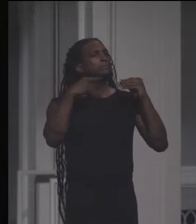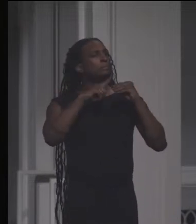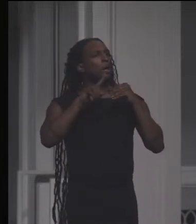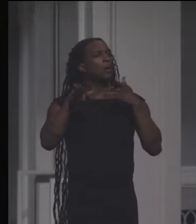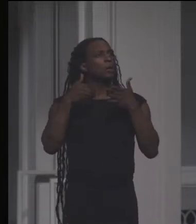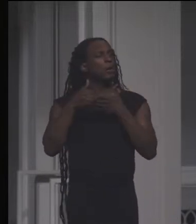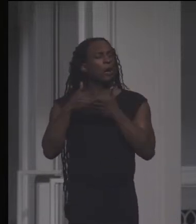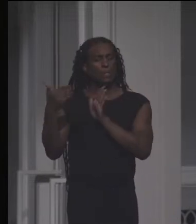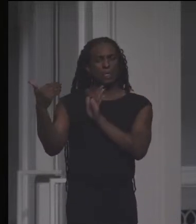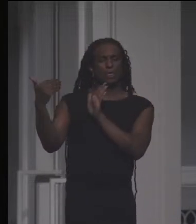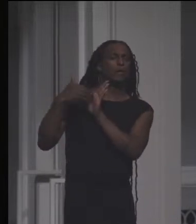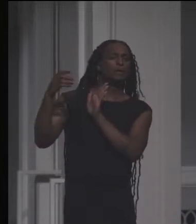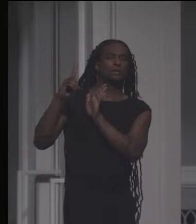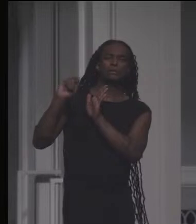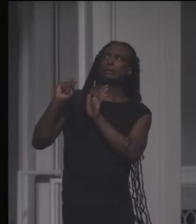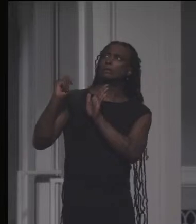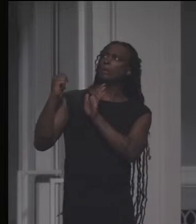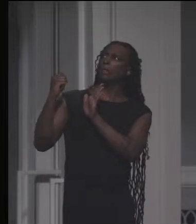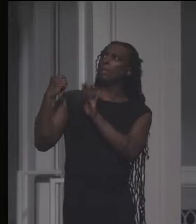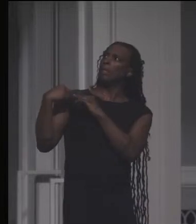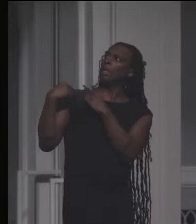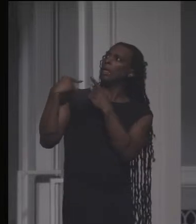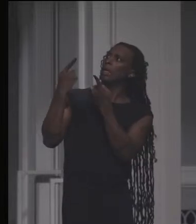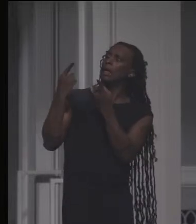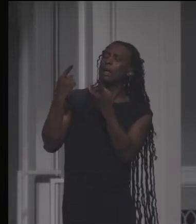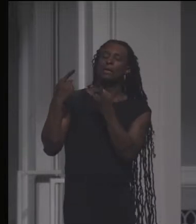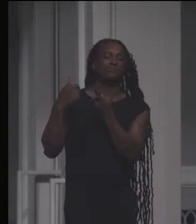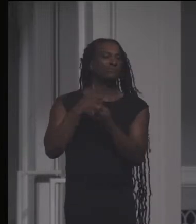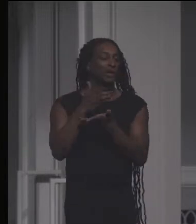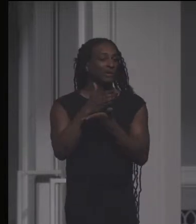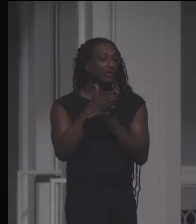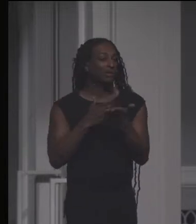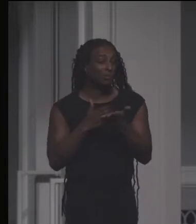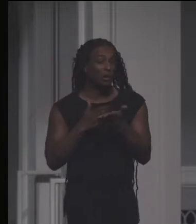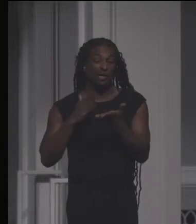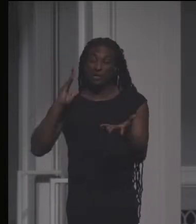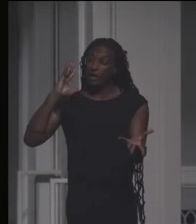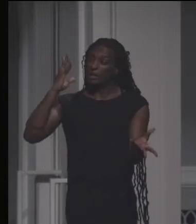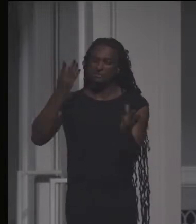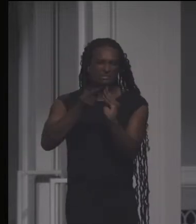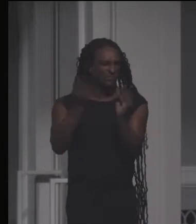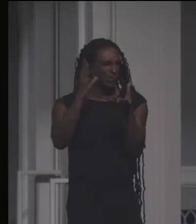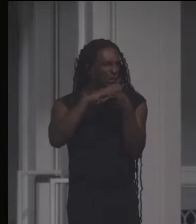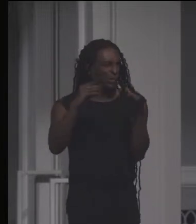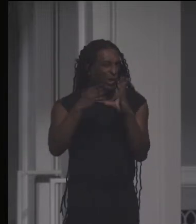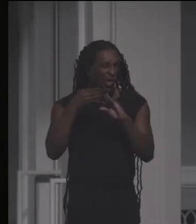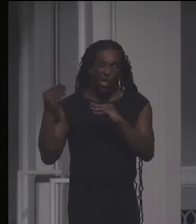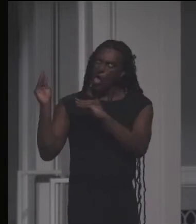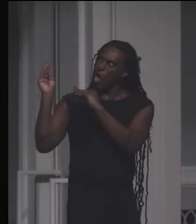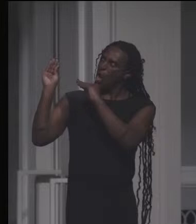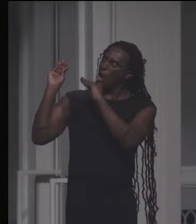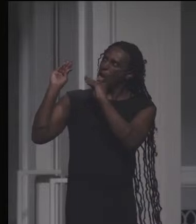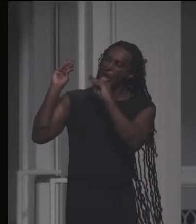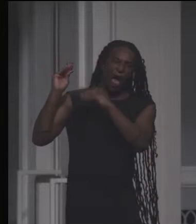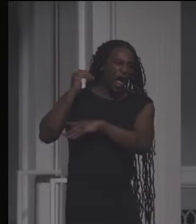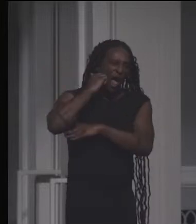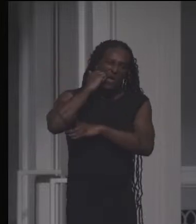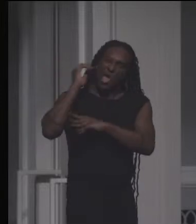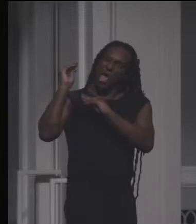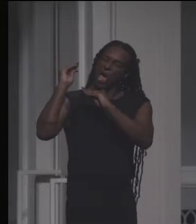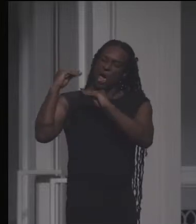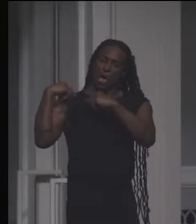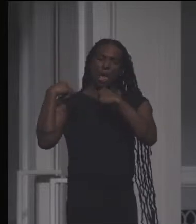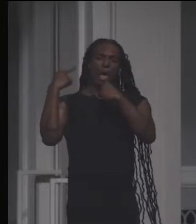ableism, which is just another piece of the master story, really, that I'd been fed every day, in every